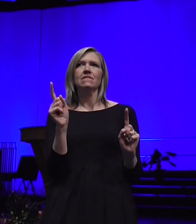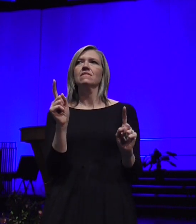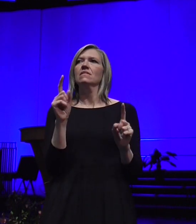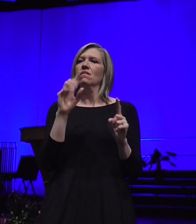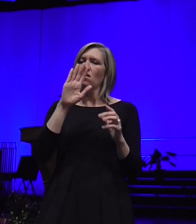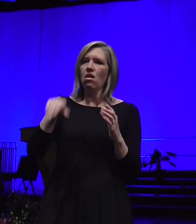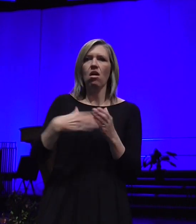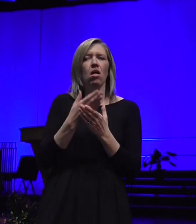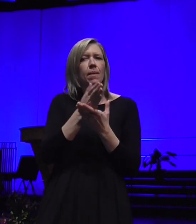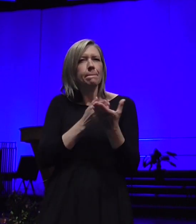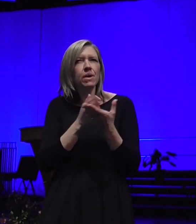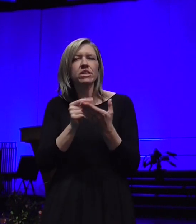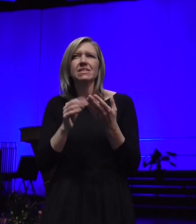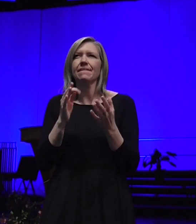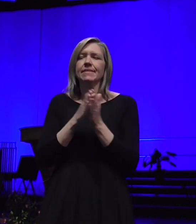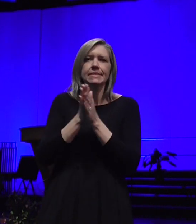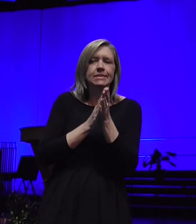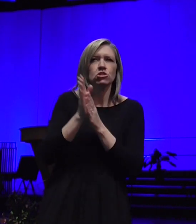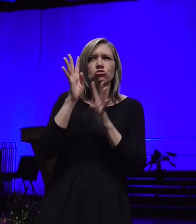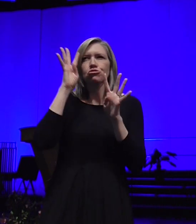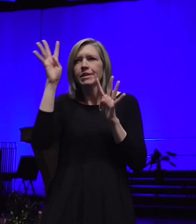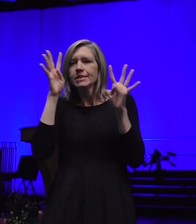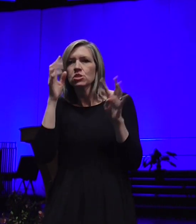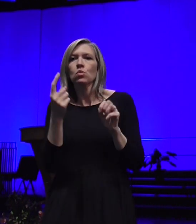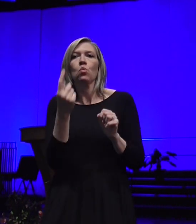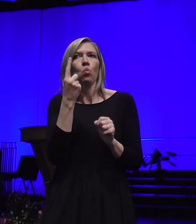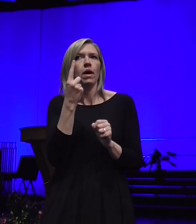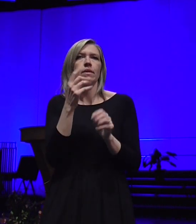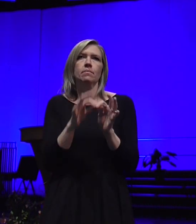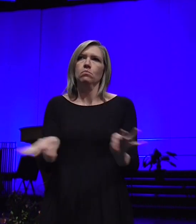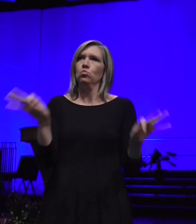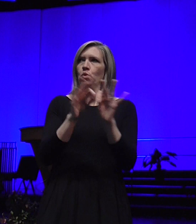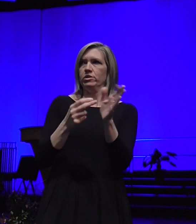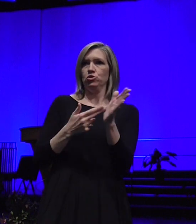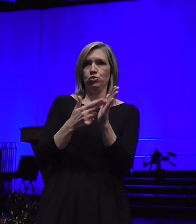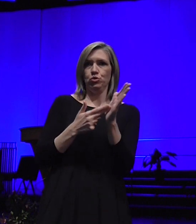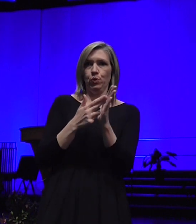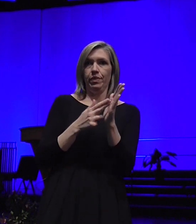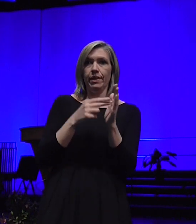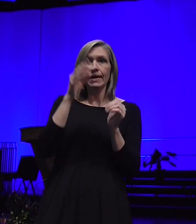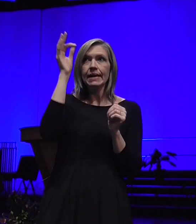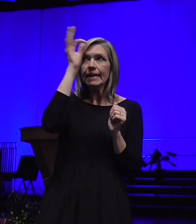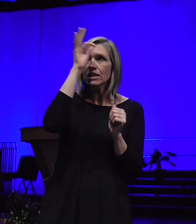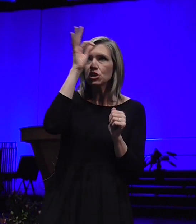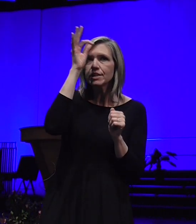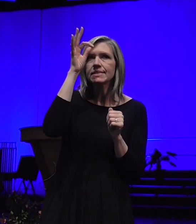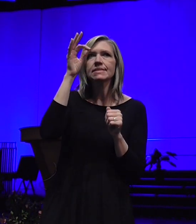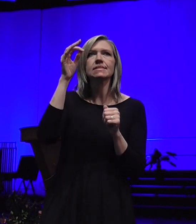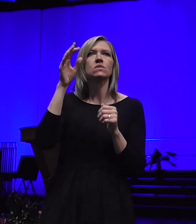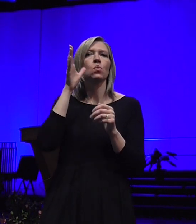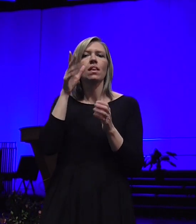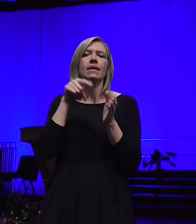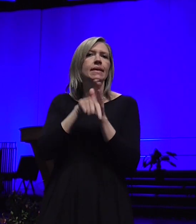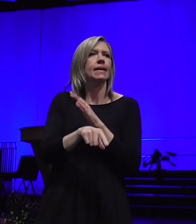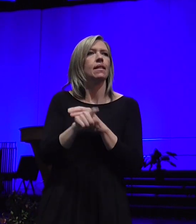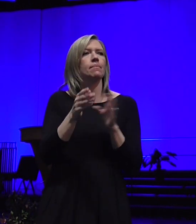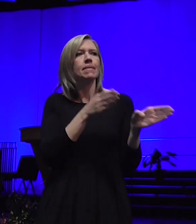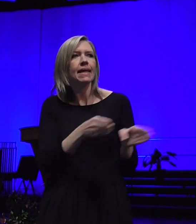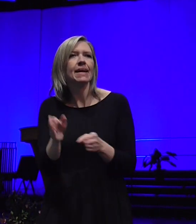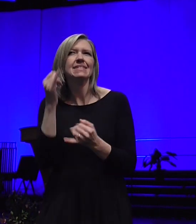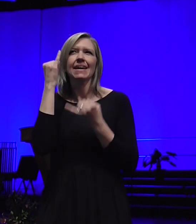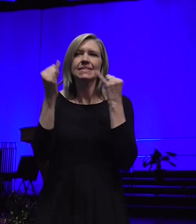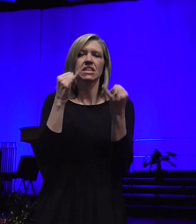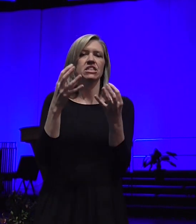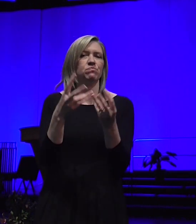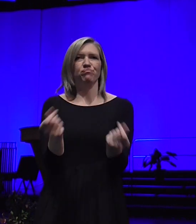all acts of initiative and creation, there is one elementary truth, the ignorance of which kills countless ideas and splendid plans, that